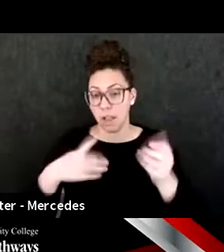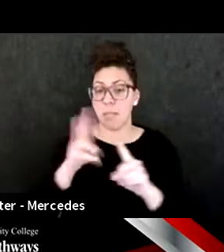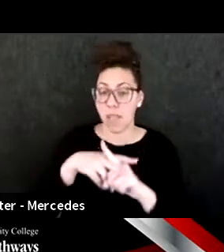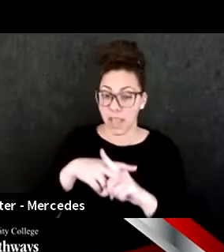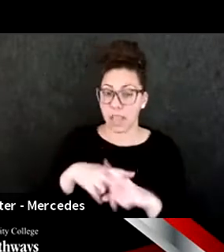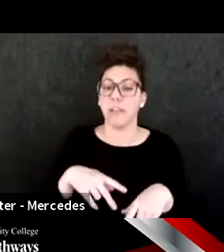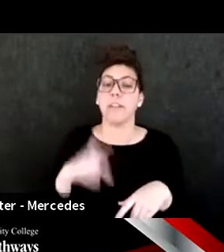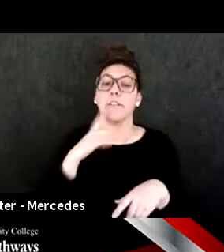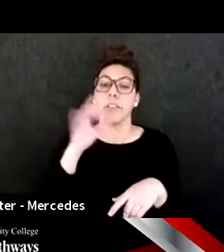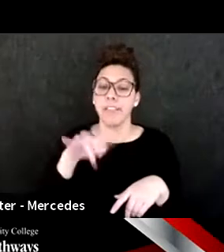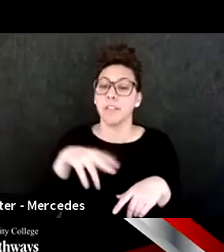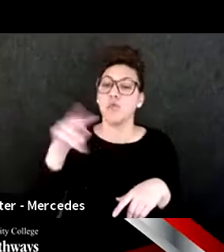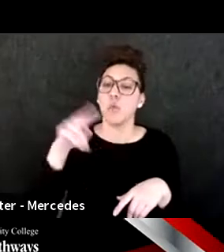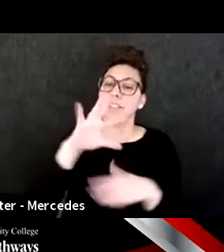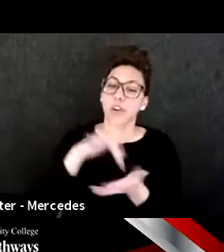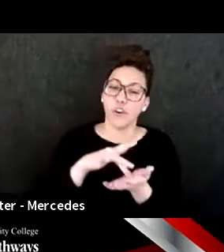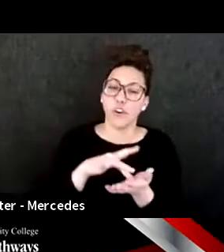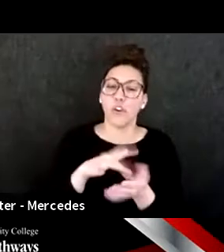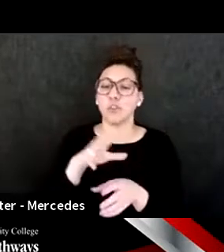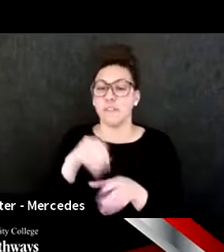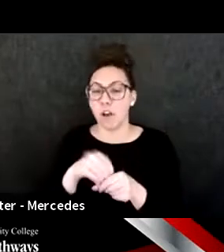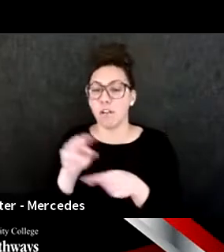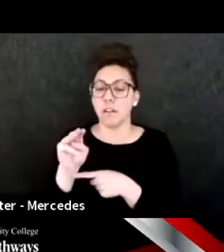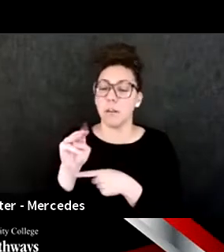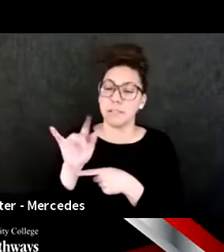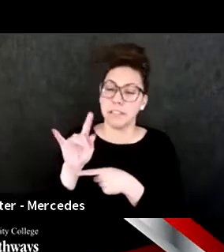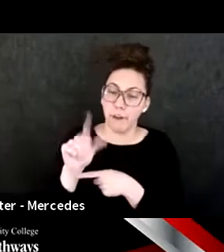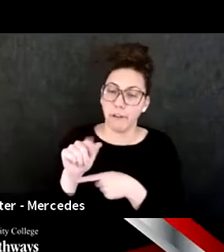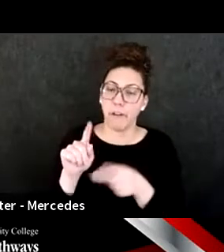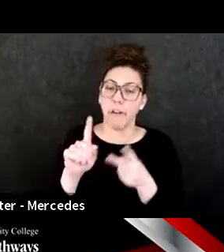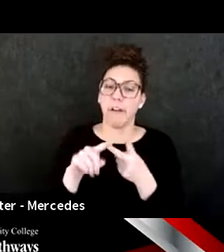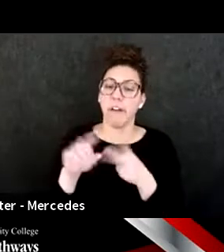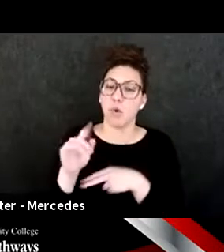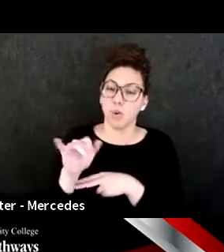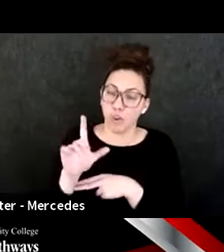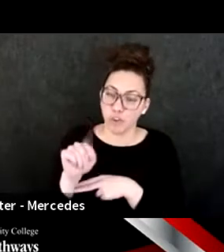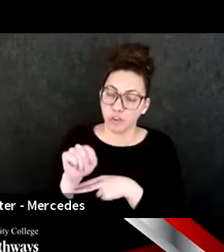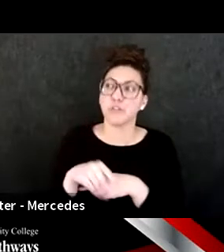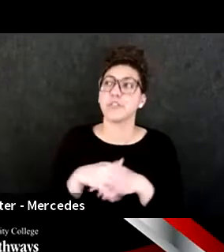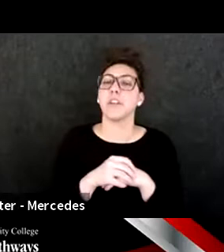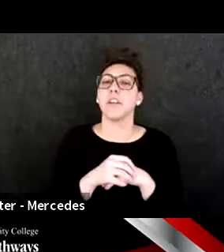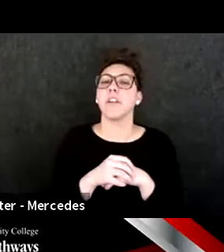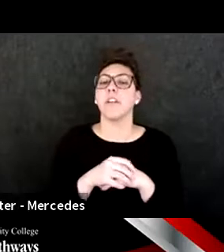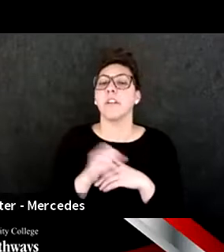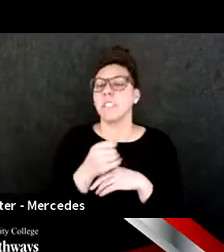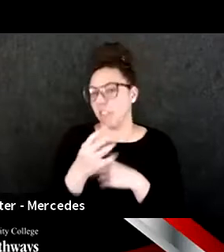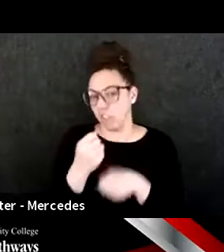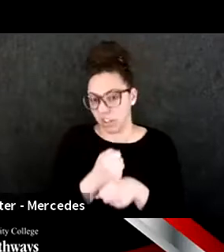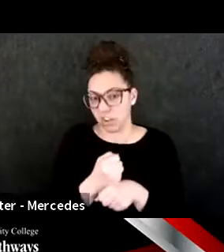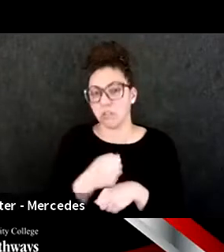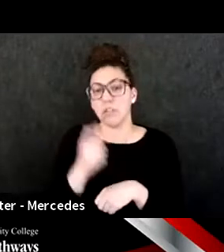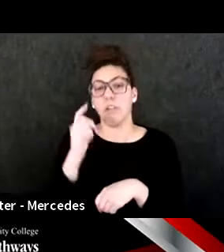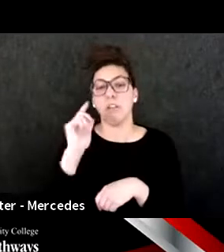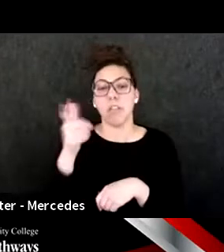North Centers, which included Clovis, Madera, and Oakhurst. I did that for 7 years, applied to become the founding president of Clovis Community